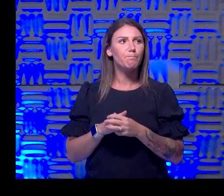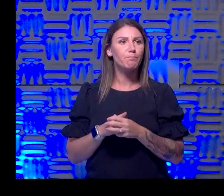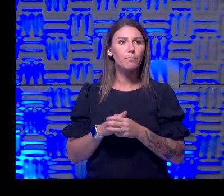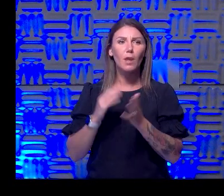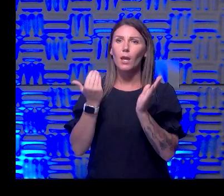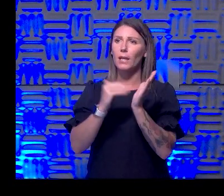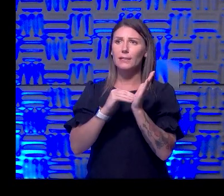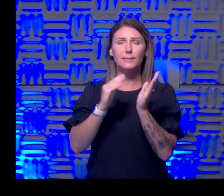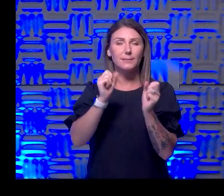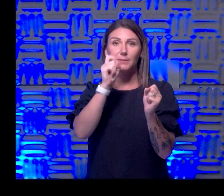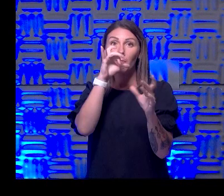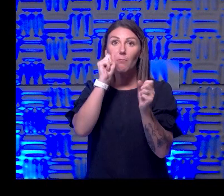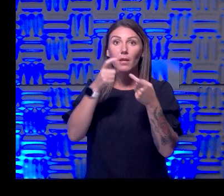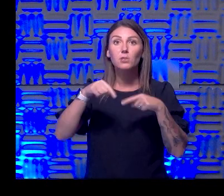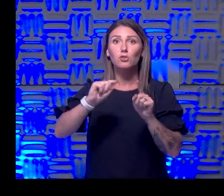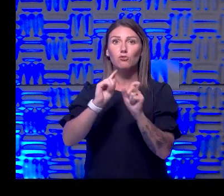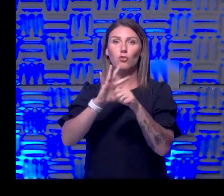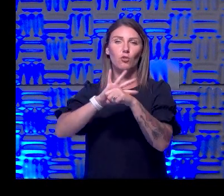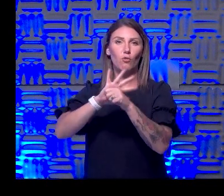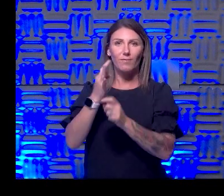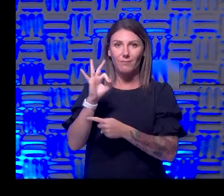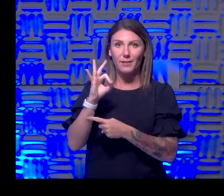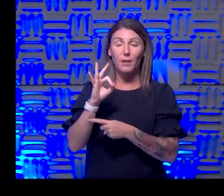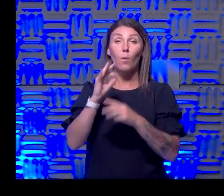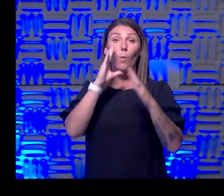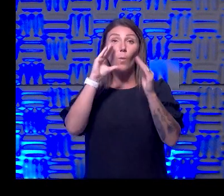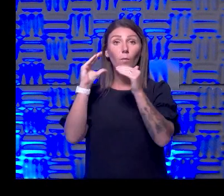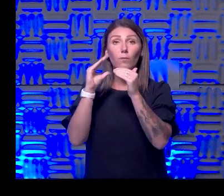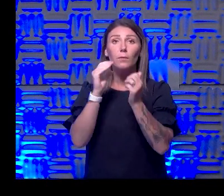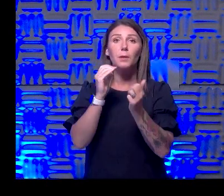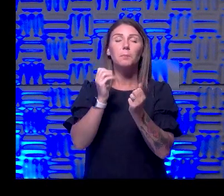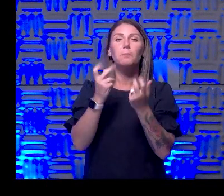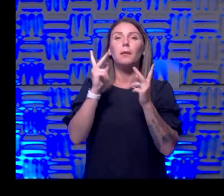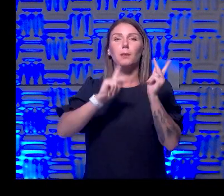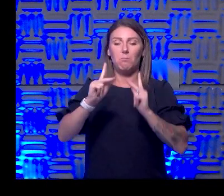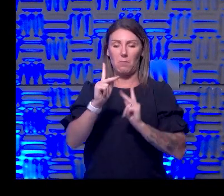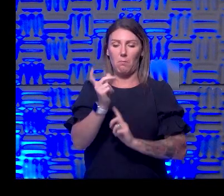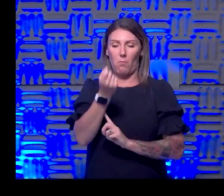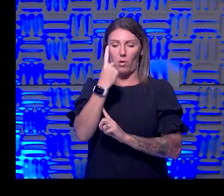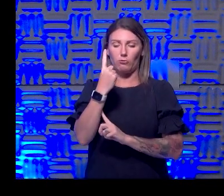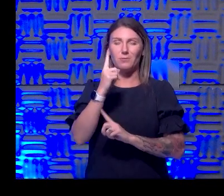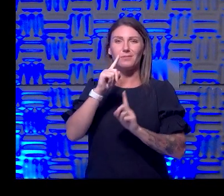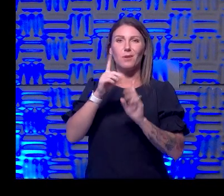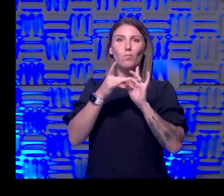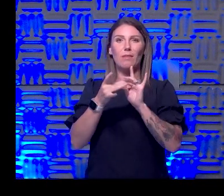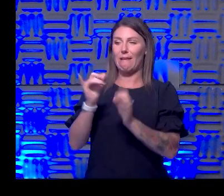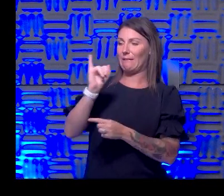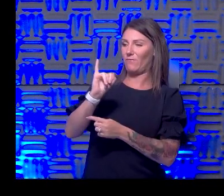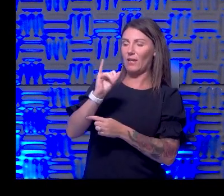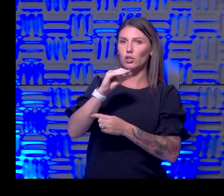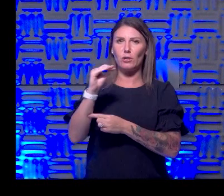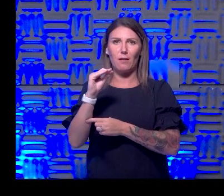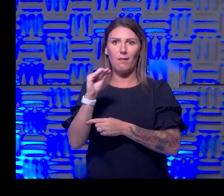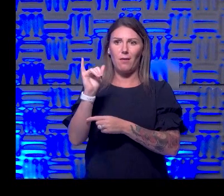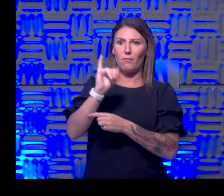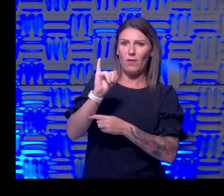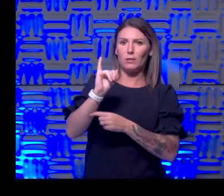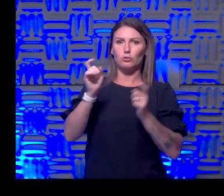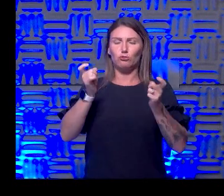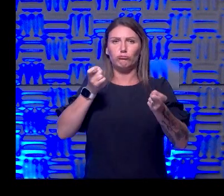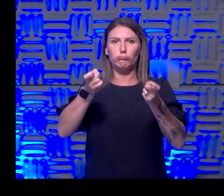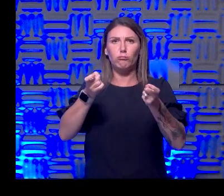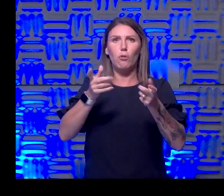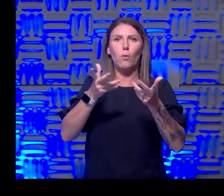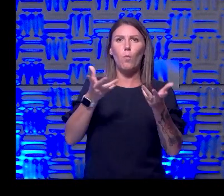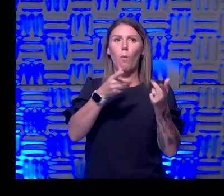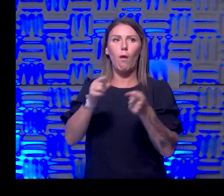know, amazing in the time of COVID now. Hopefully a lot of people are learning to understand about infection dynamics, infection prevention. This